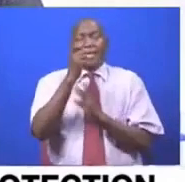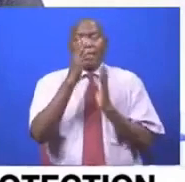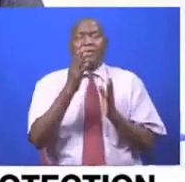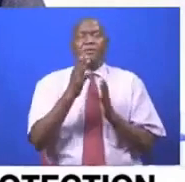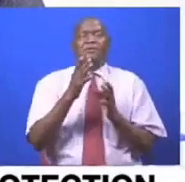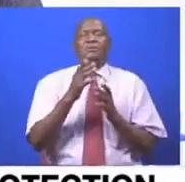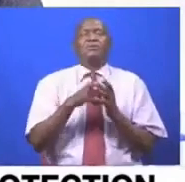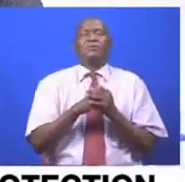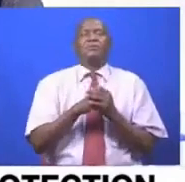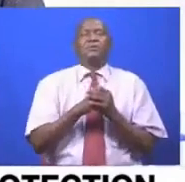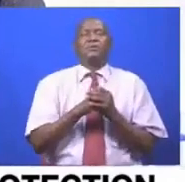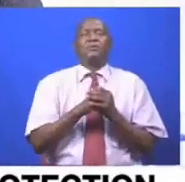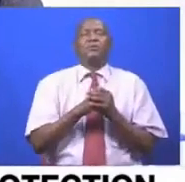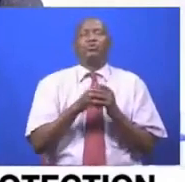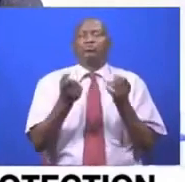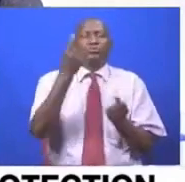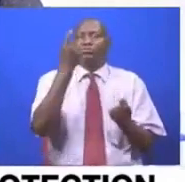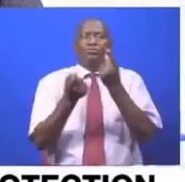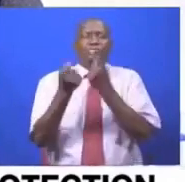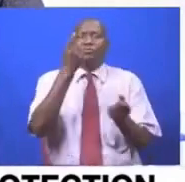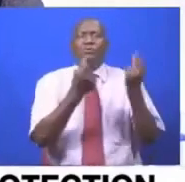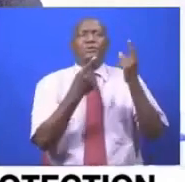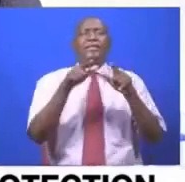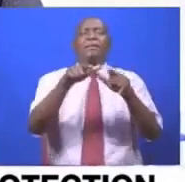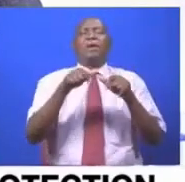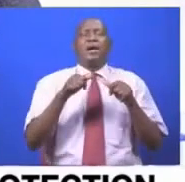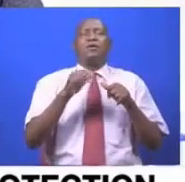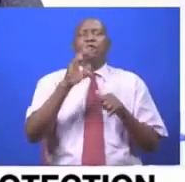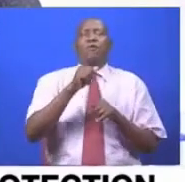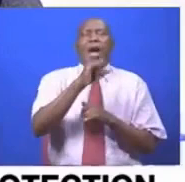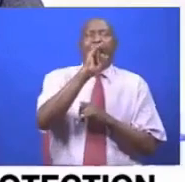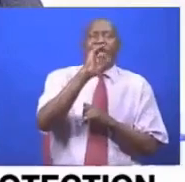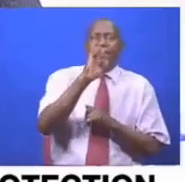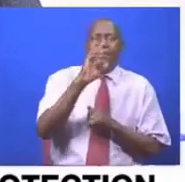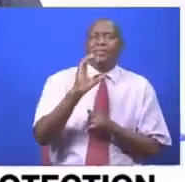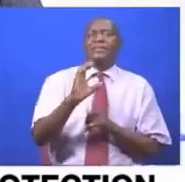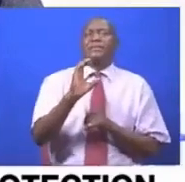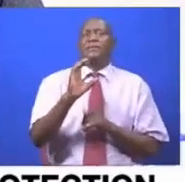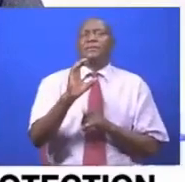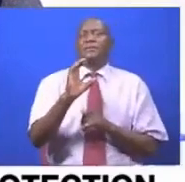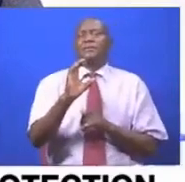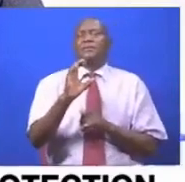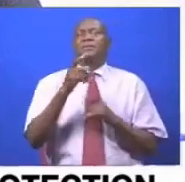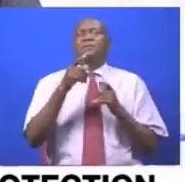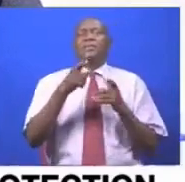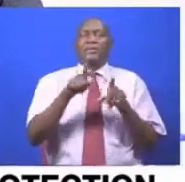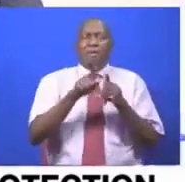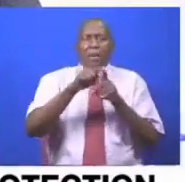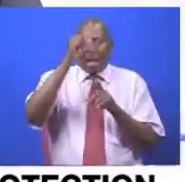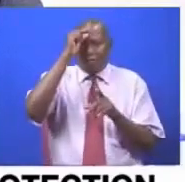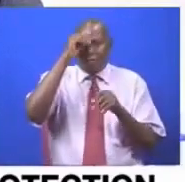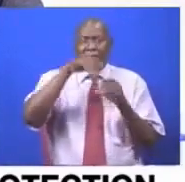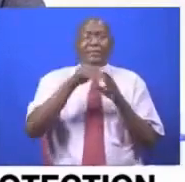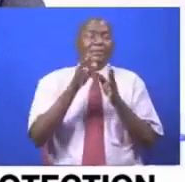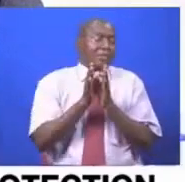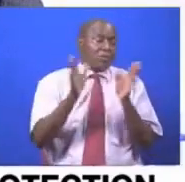and perhaps demand from the Independent Electoral and Boundaries Commission and of course the government in